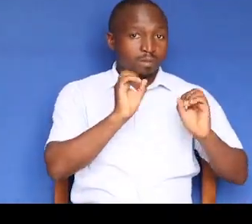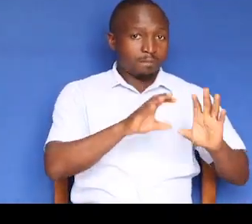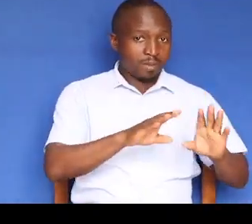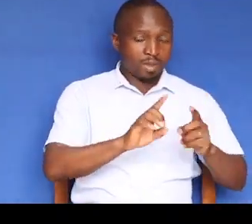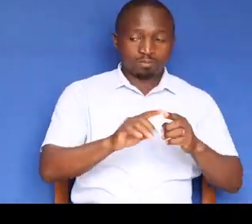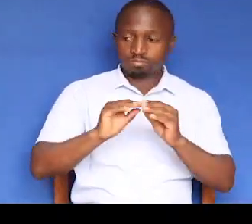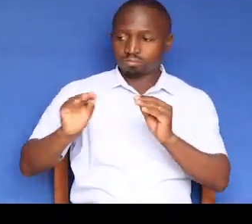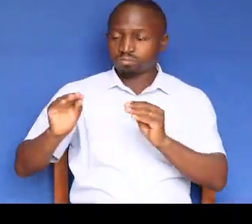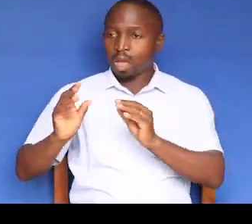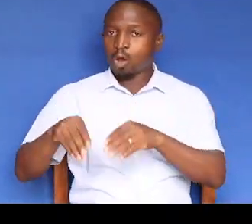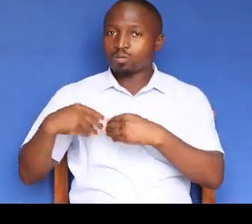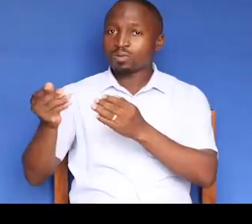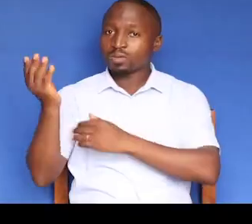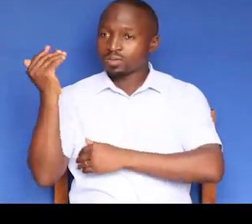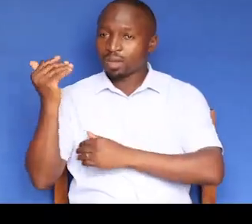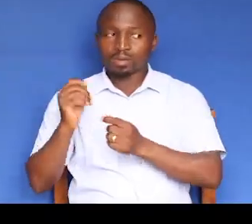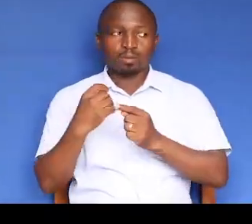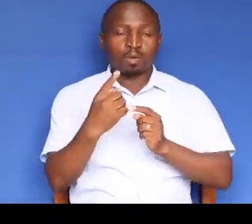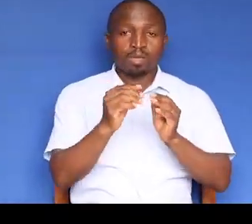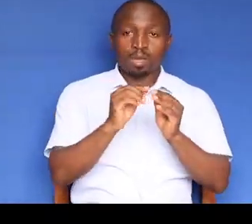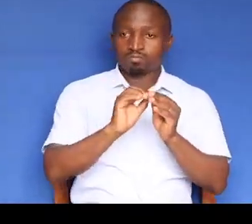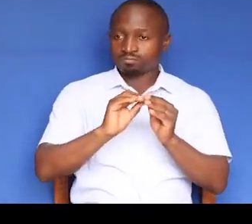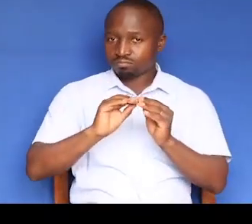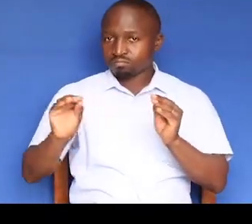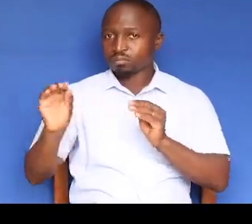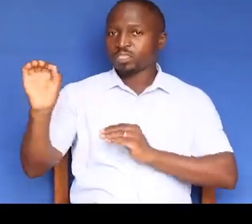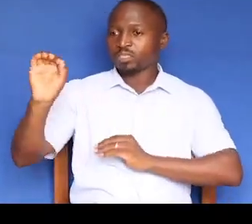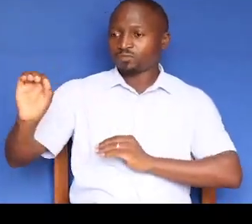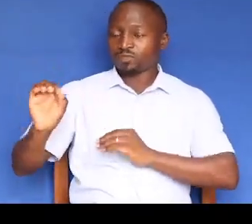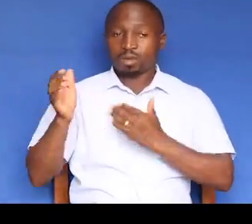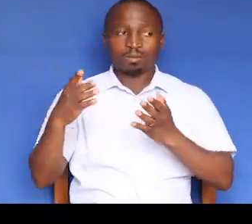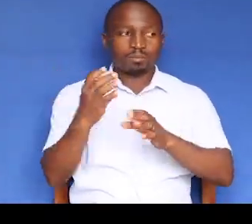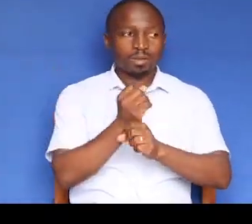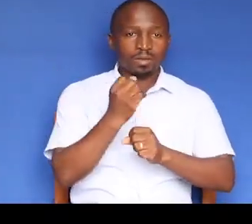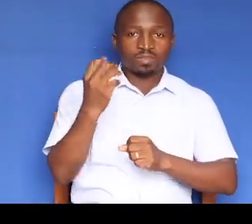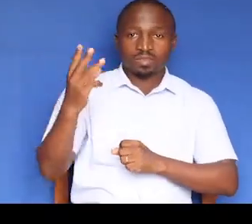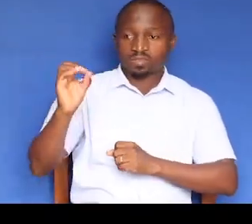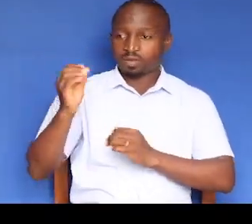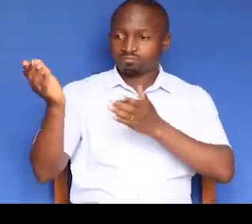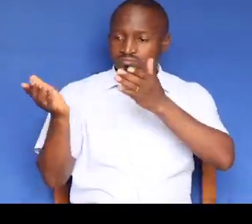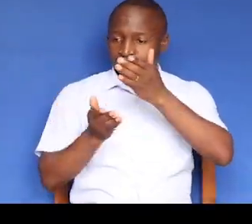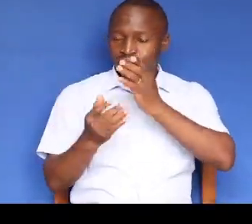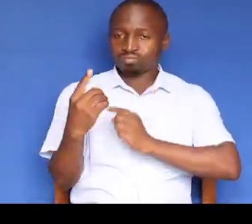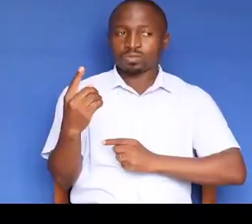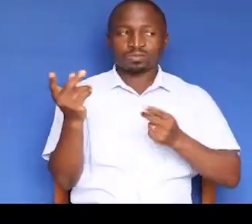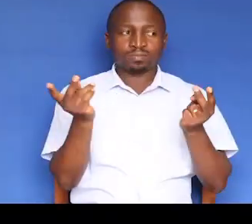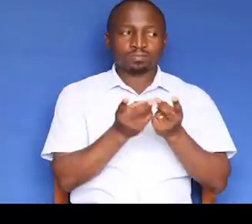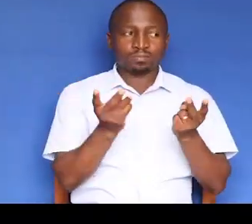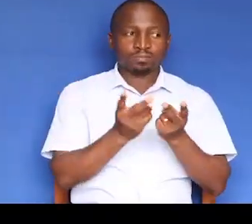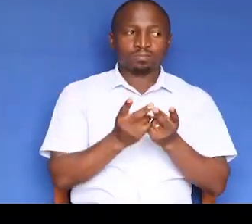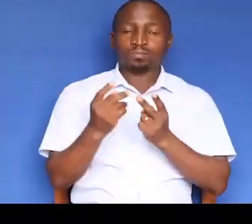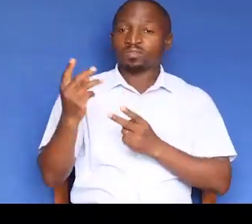0. 1 minus 0. Here we get 30 over 1 equal